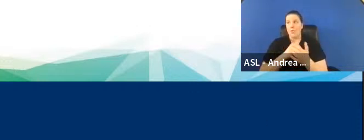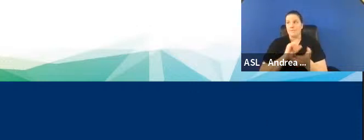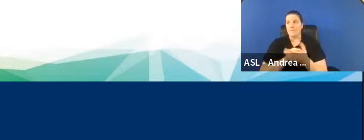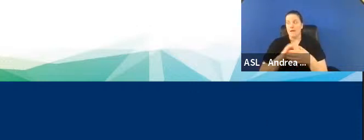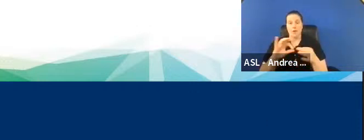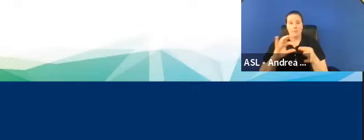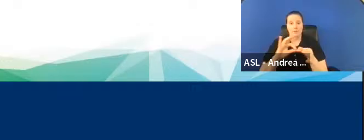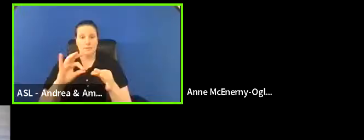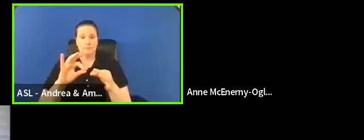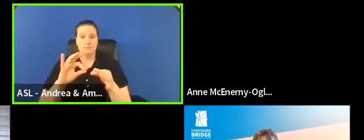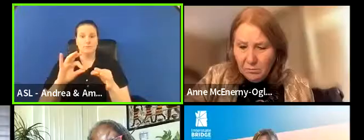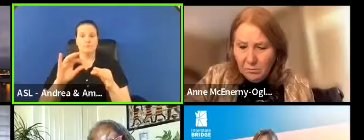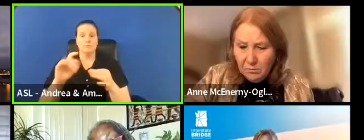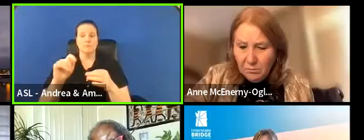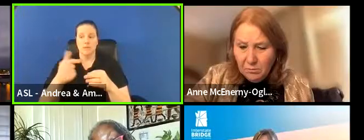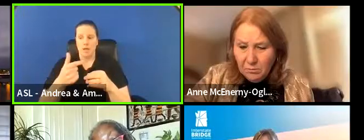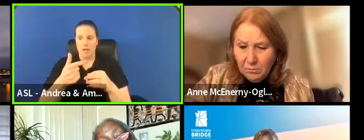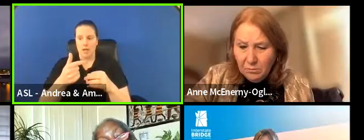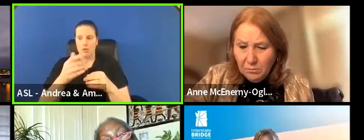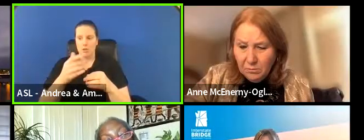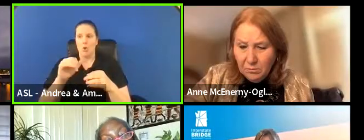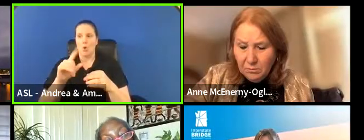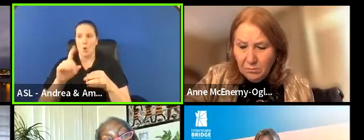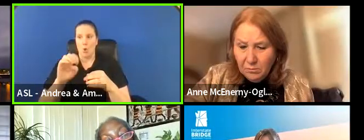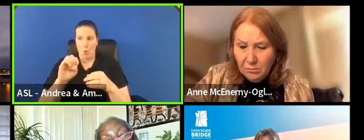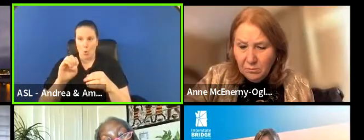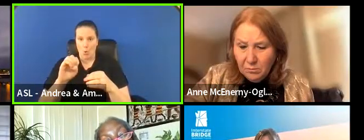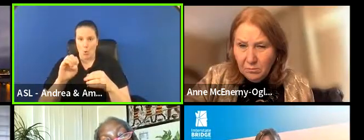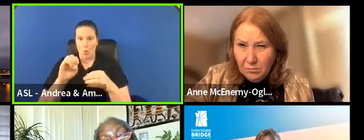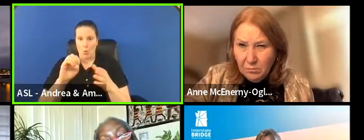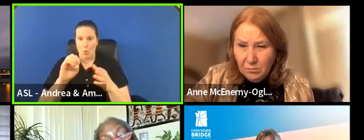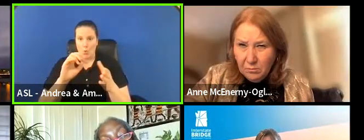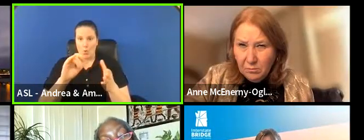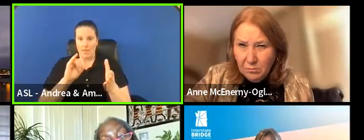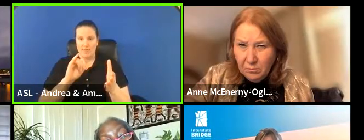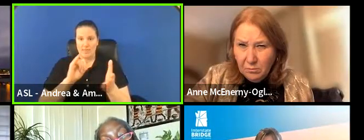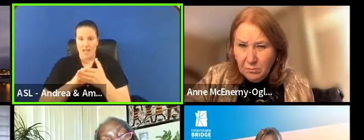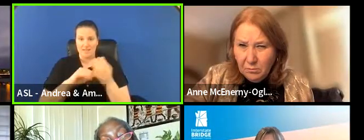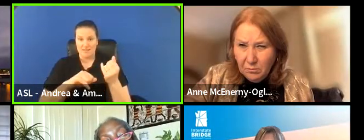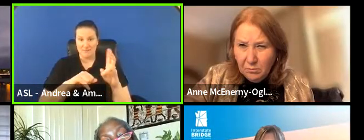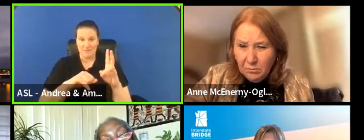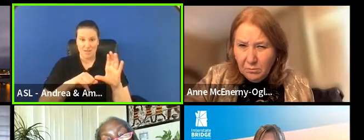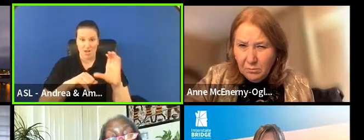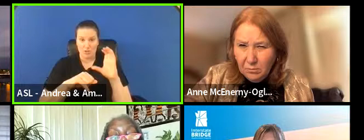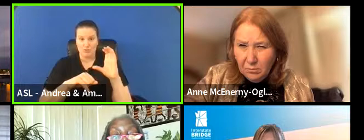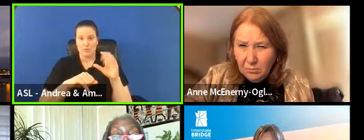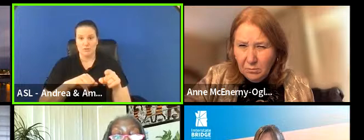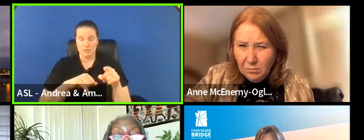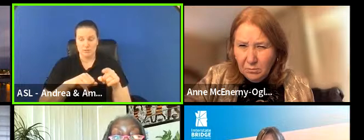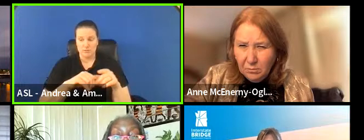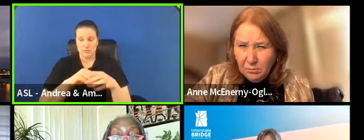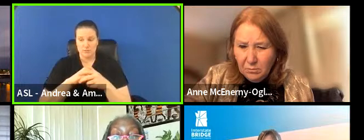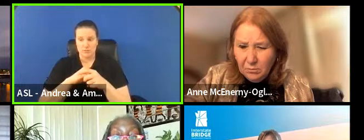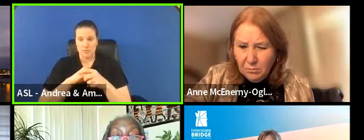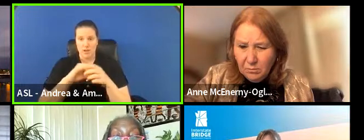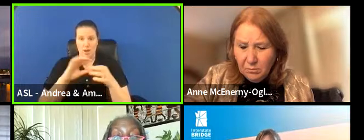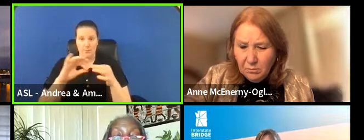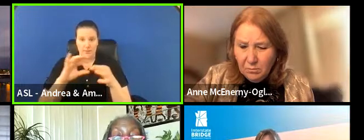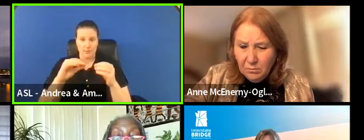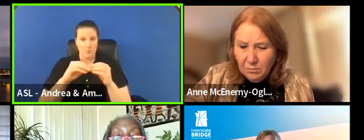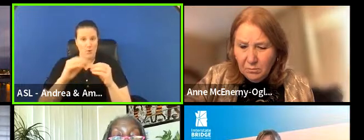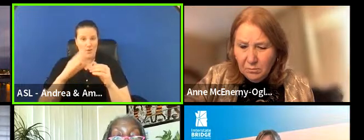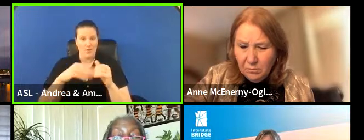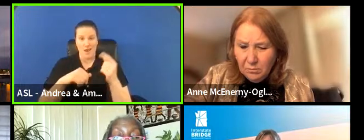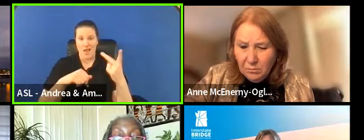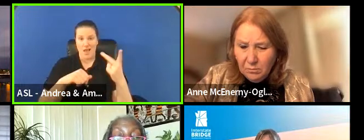and tagged and coded. And actually, of the 1,700 comments, more than half of them